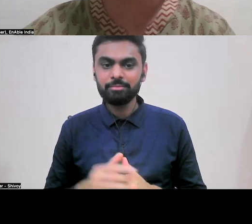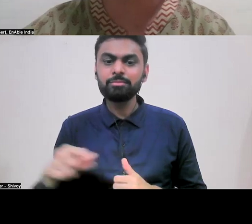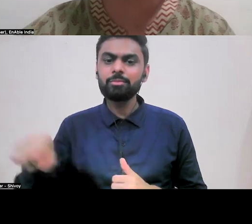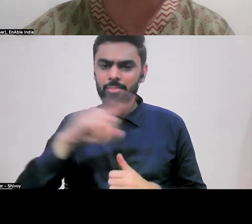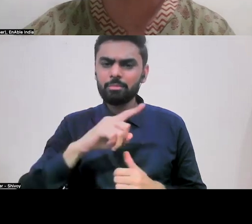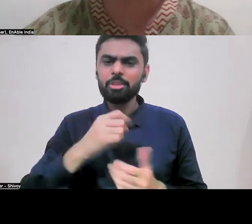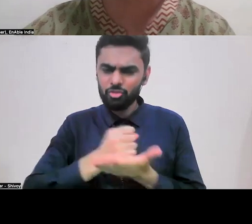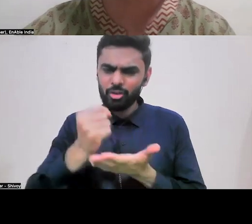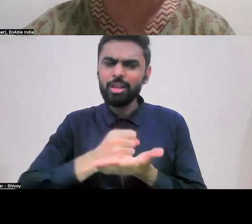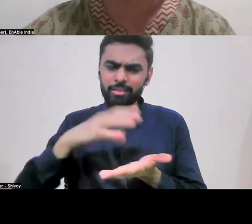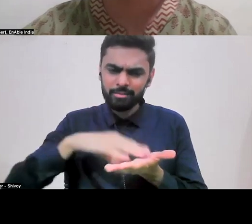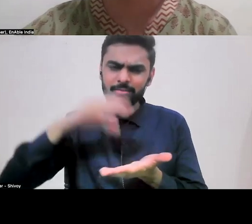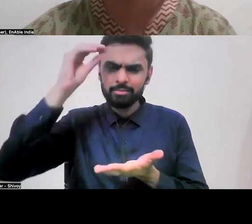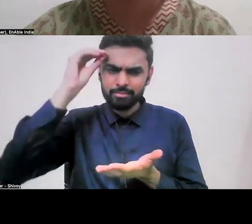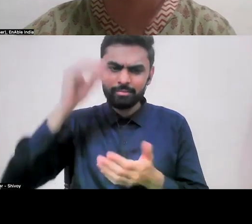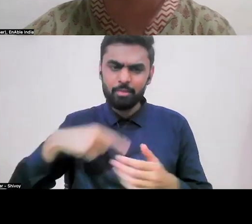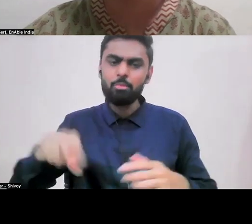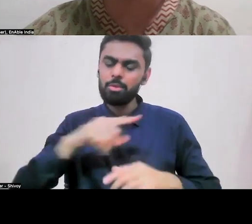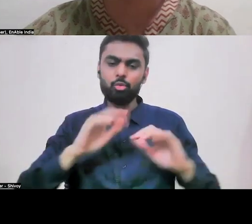Try.